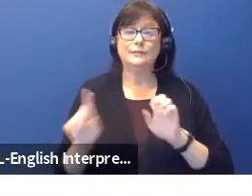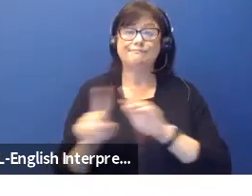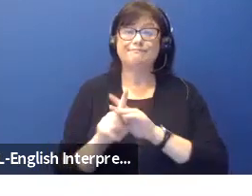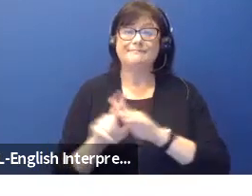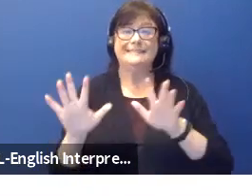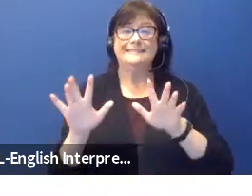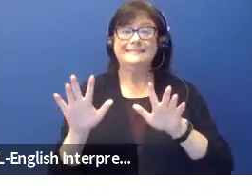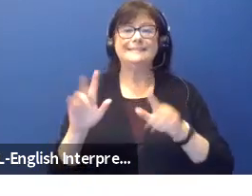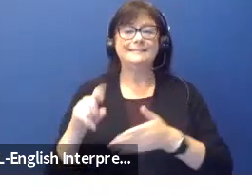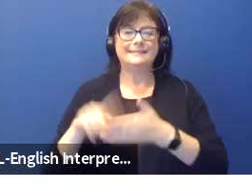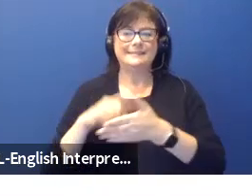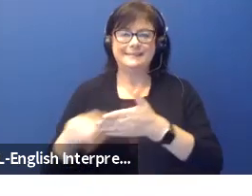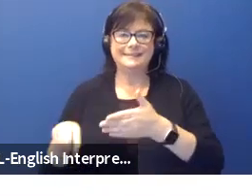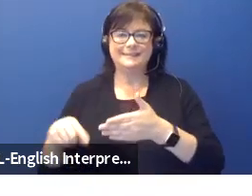am.